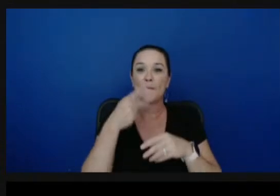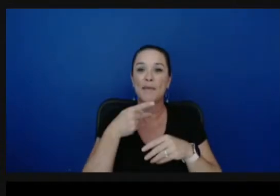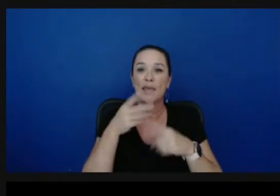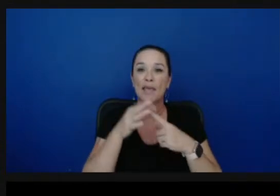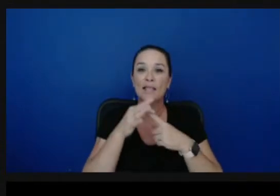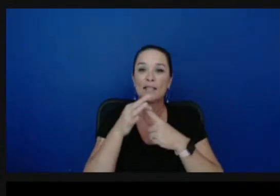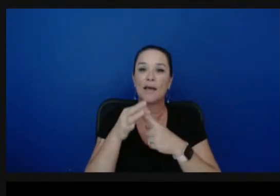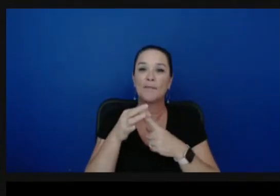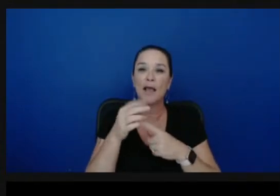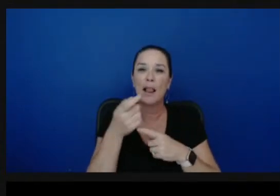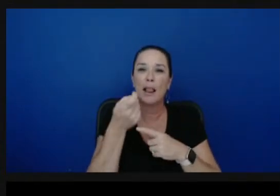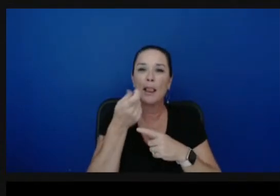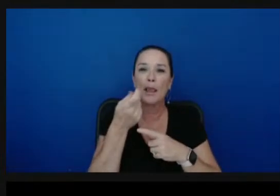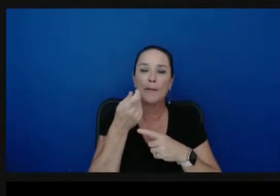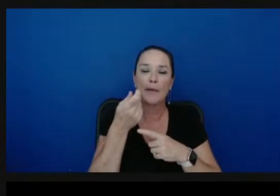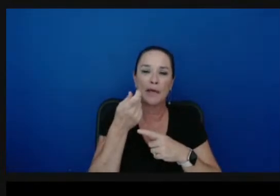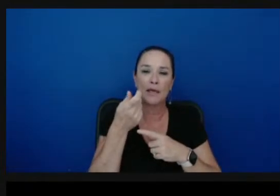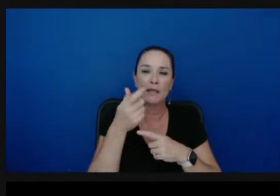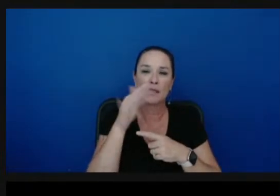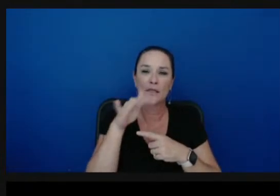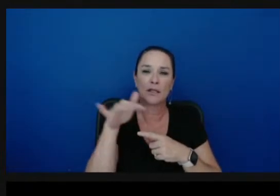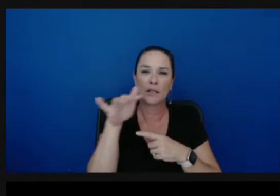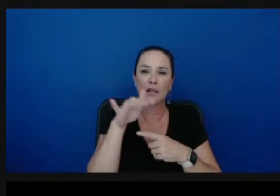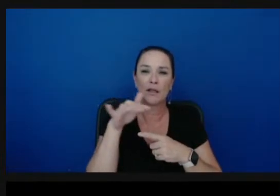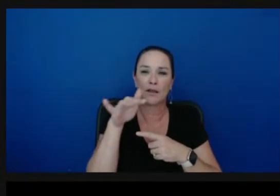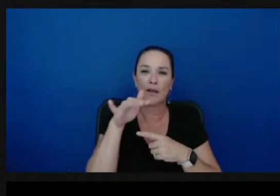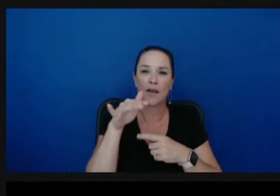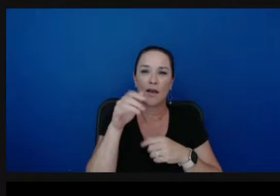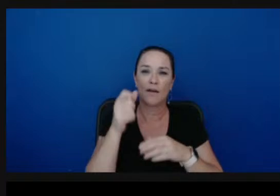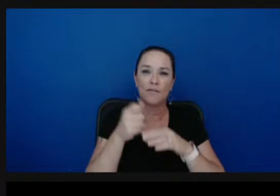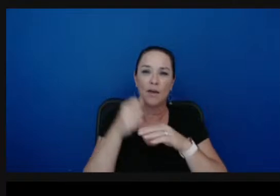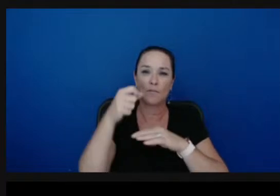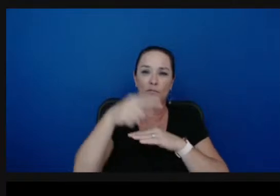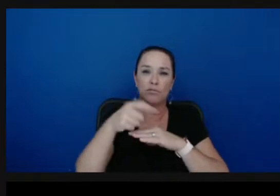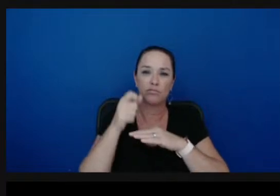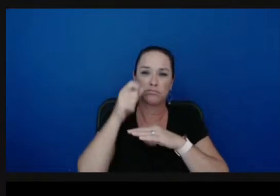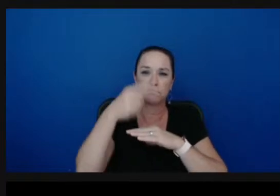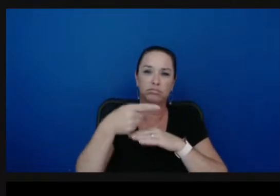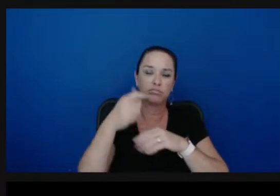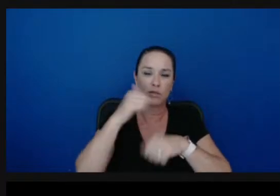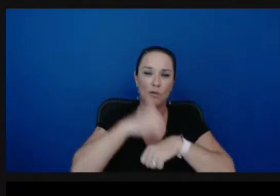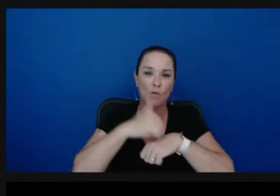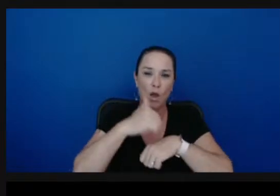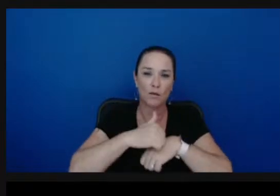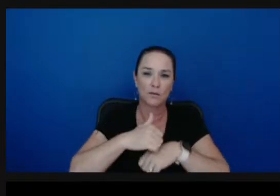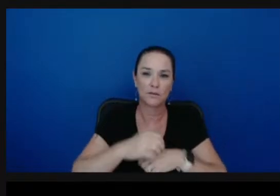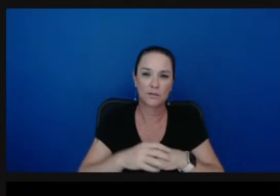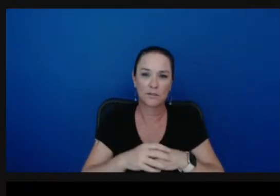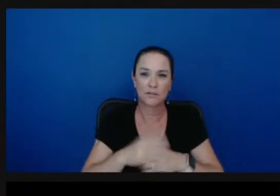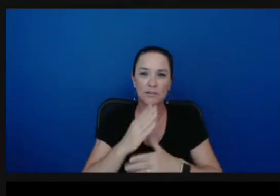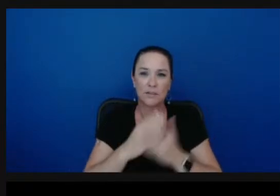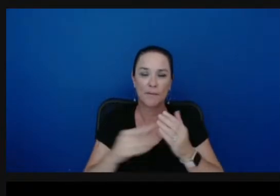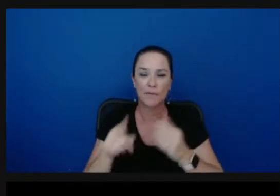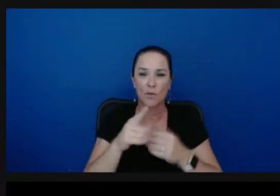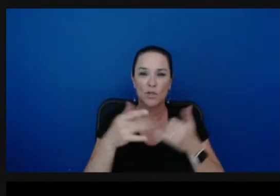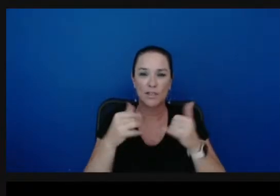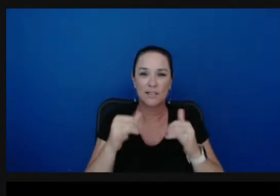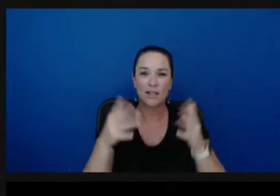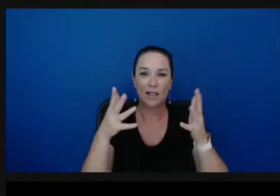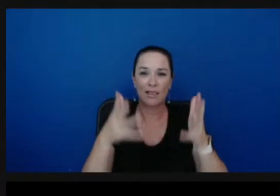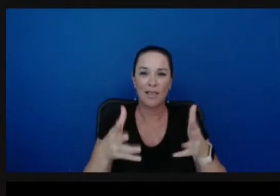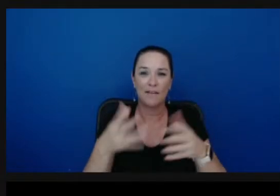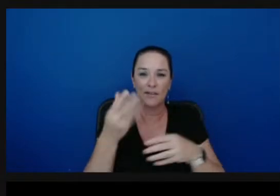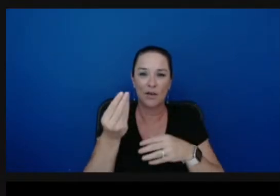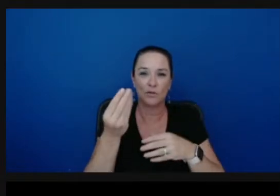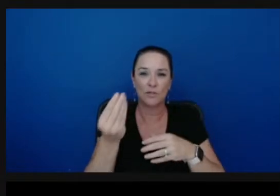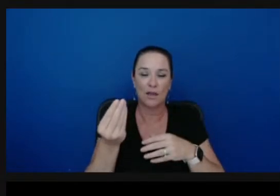little cluster of these smaller ballistics right here in the north. So likely there are some of these blocks still left on this rim just to the north